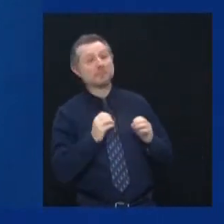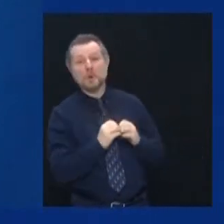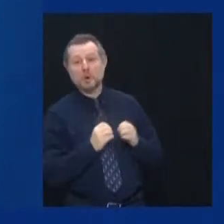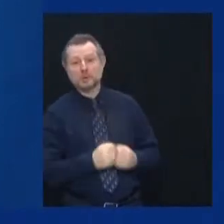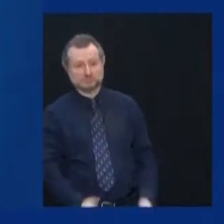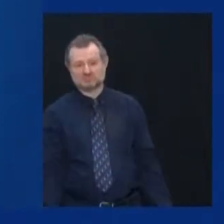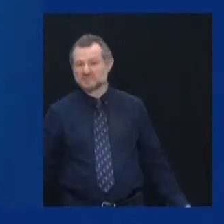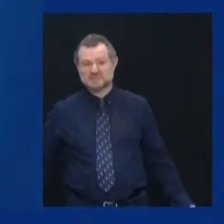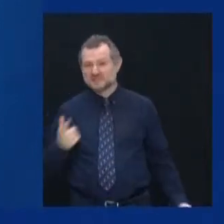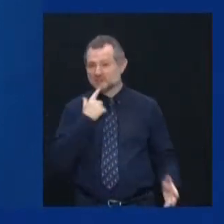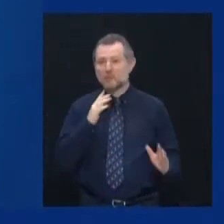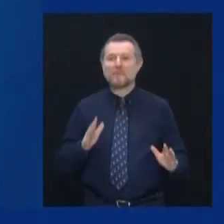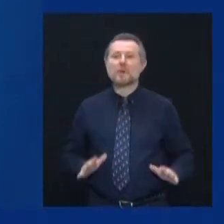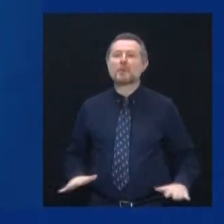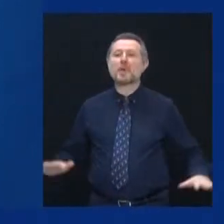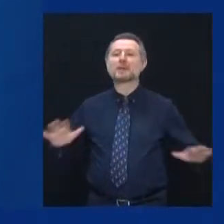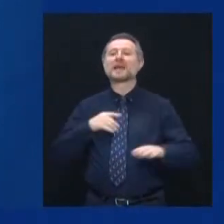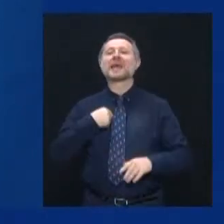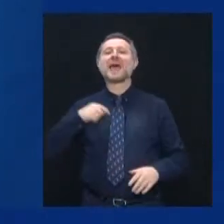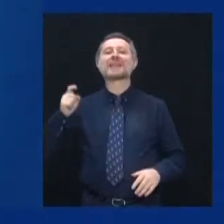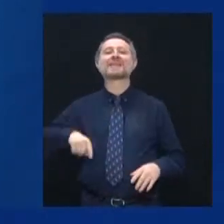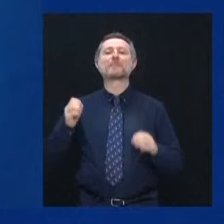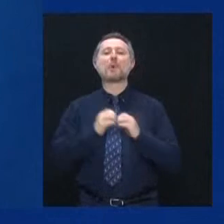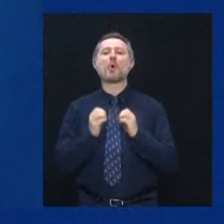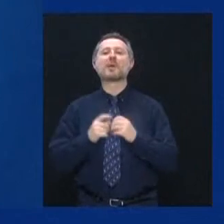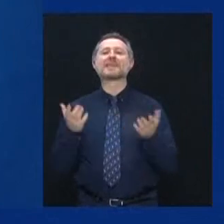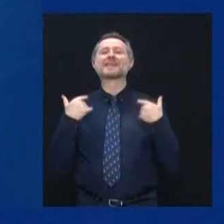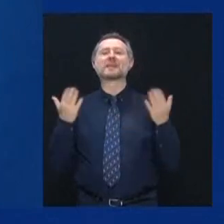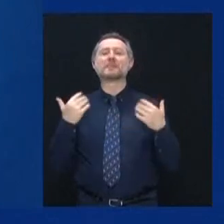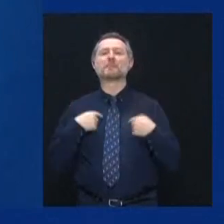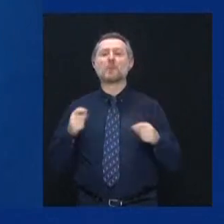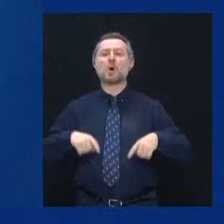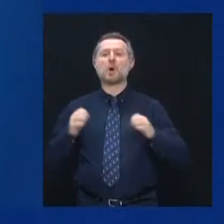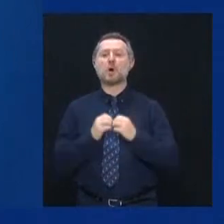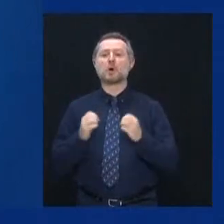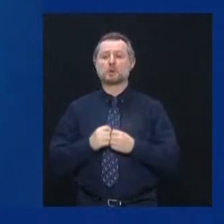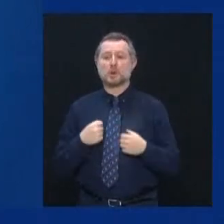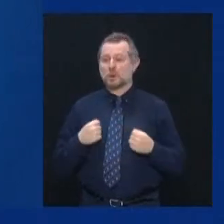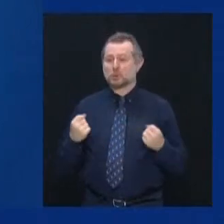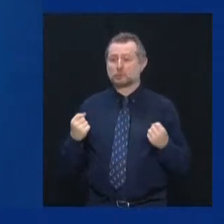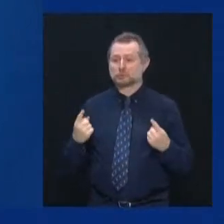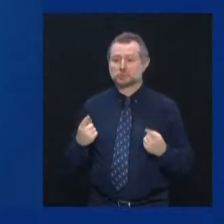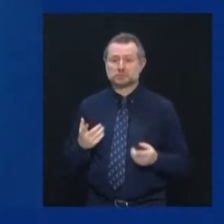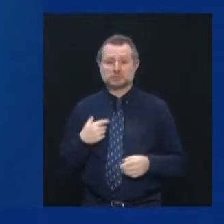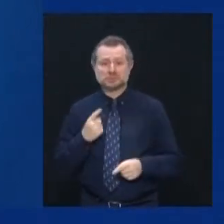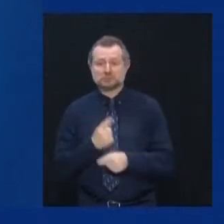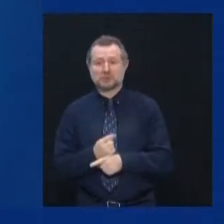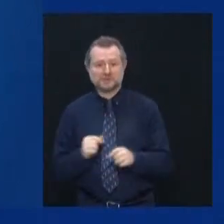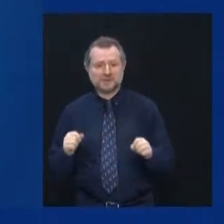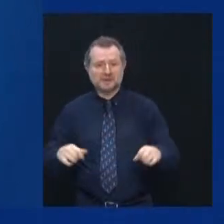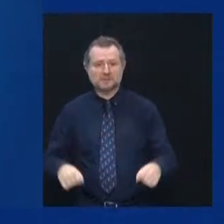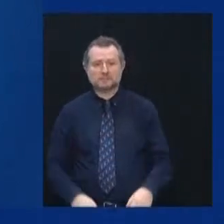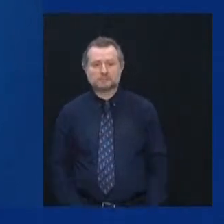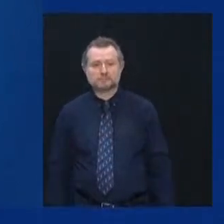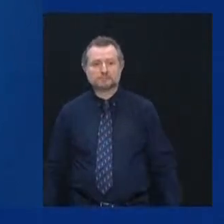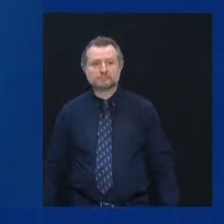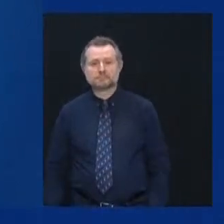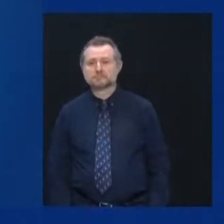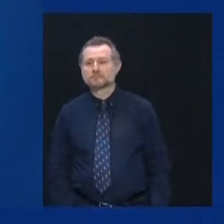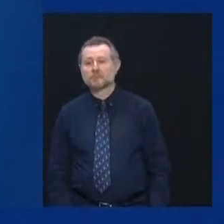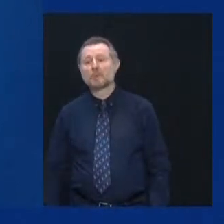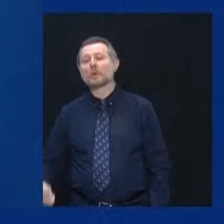going to say, I need more. And they're all going to be right. We are